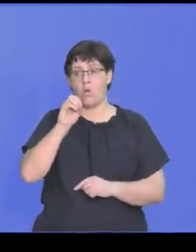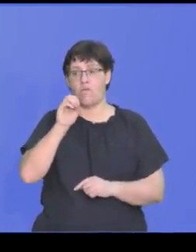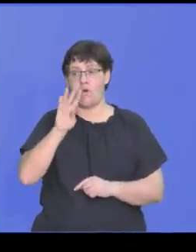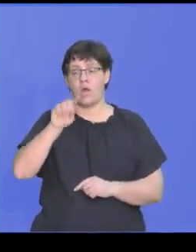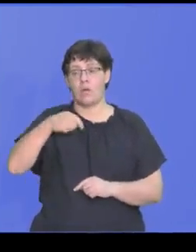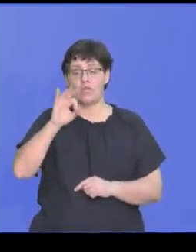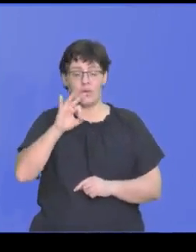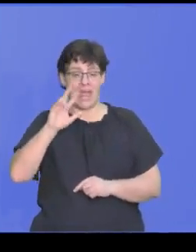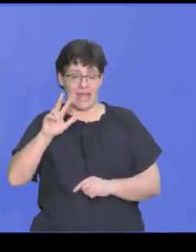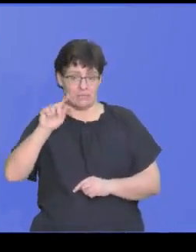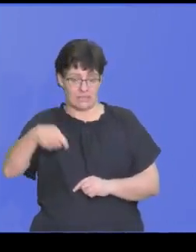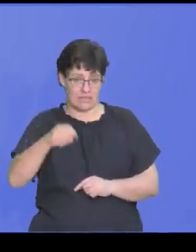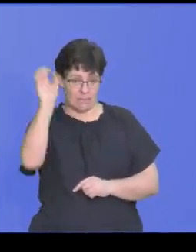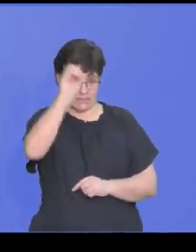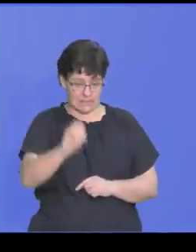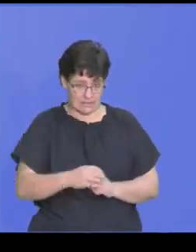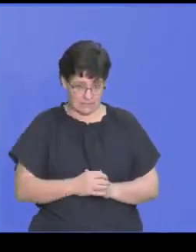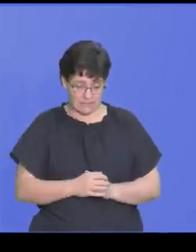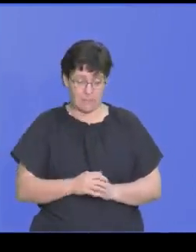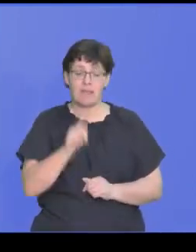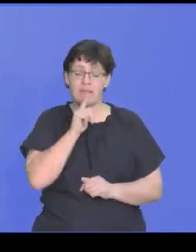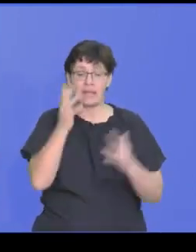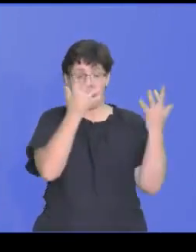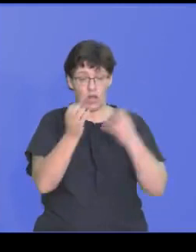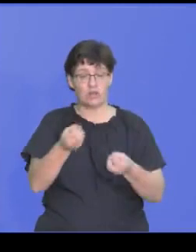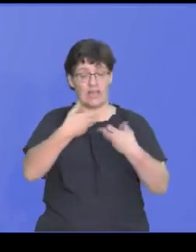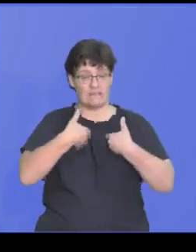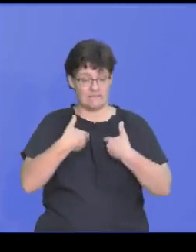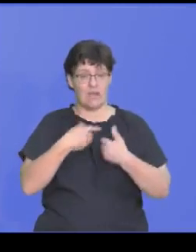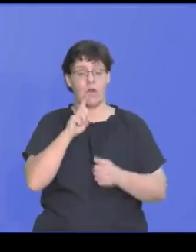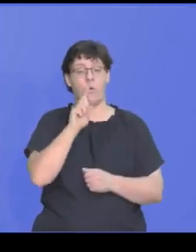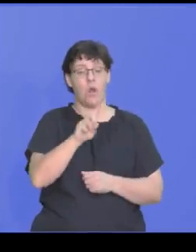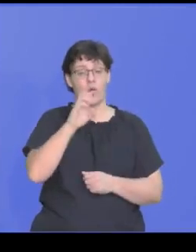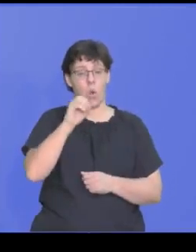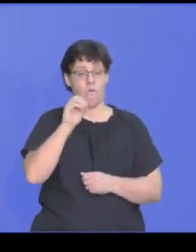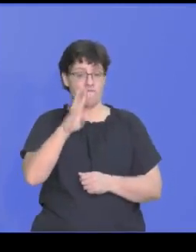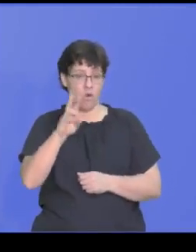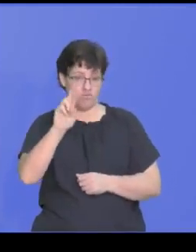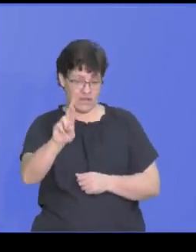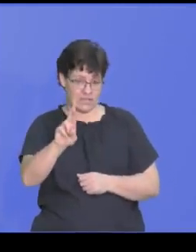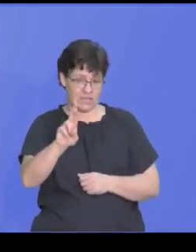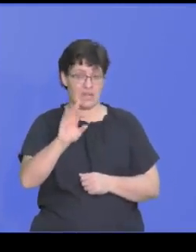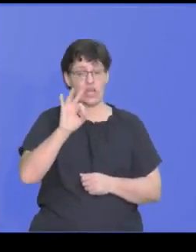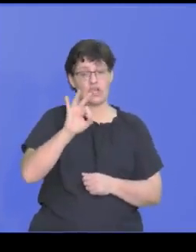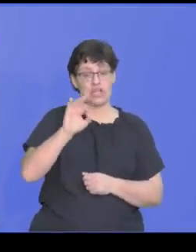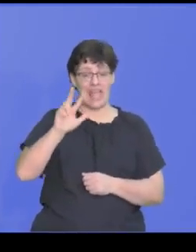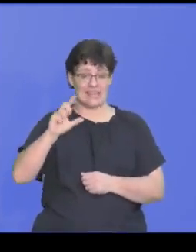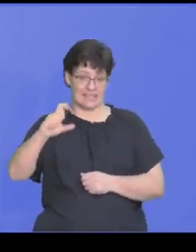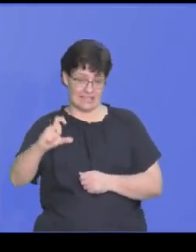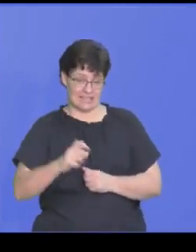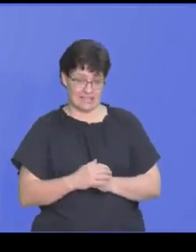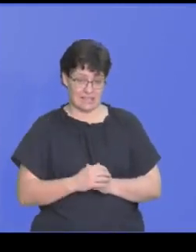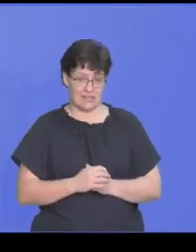104.38%. And I'm going to see that that calculation will give me 104 Rand and 38